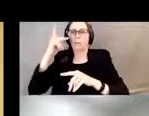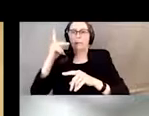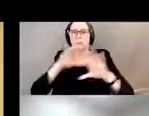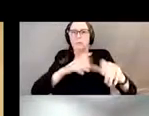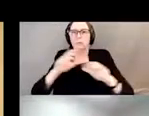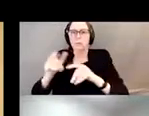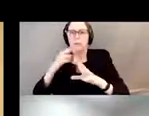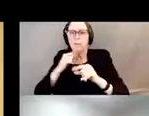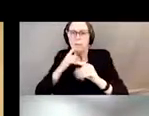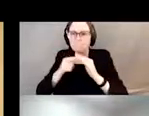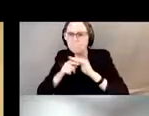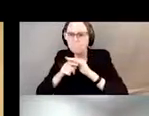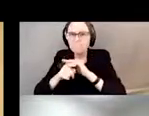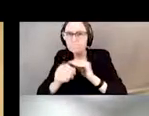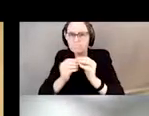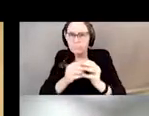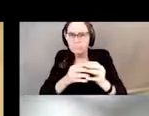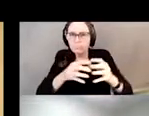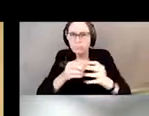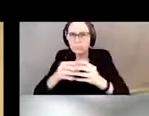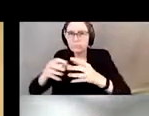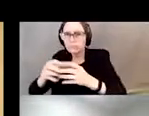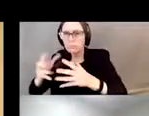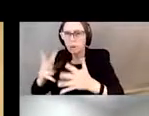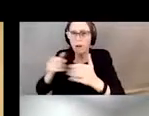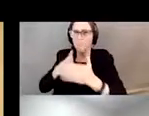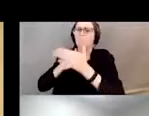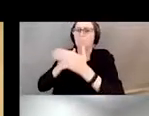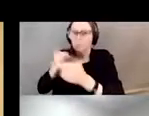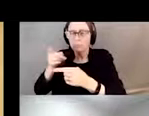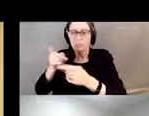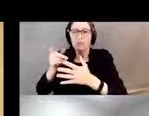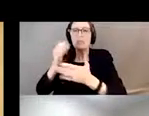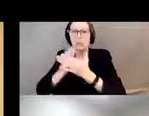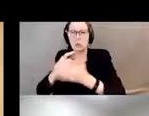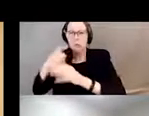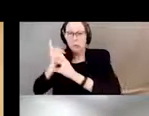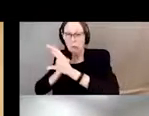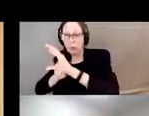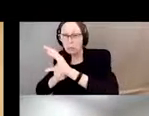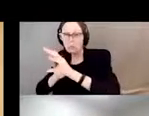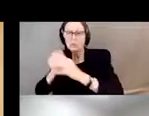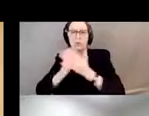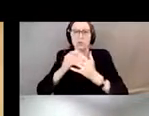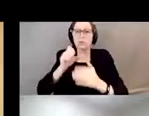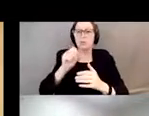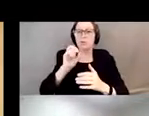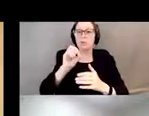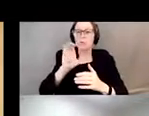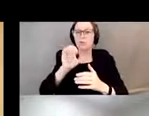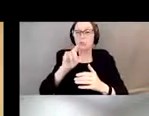building underground to oppose him, some are communist, some are socialist, some are